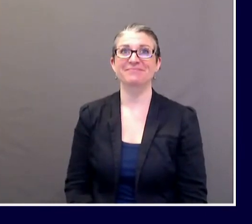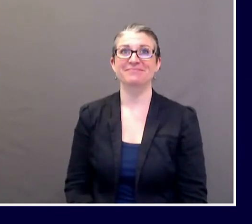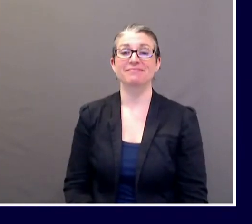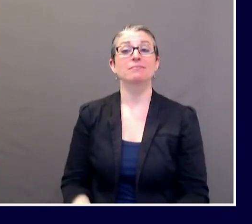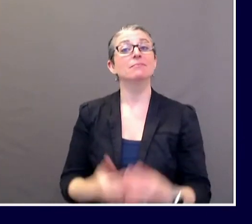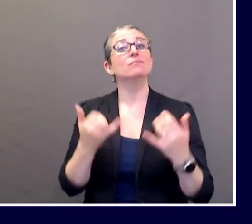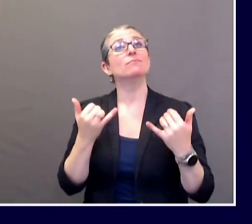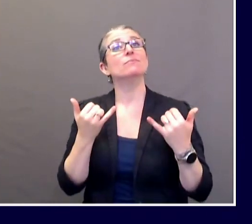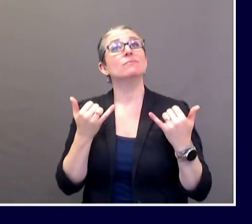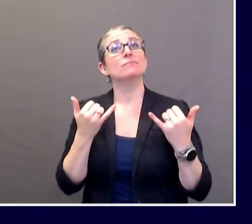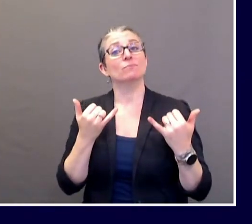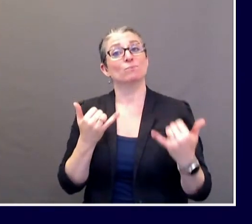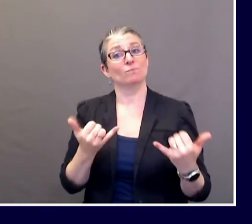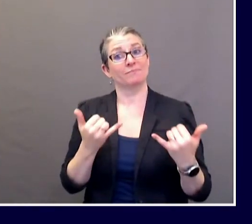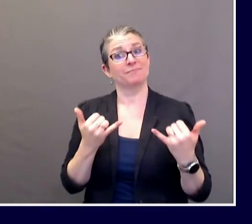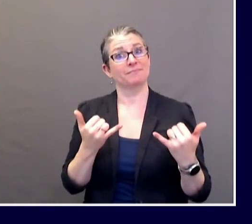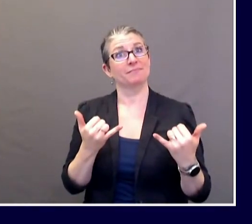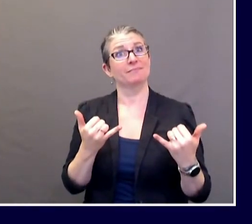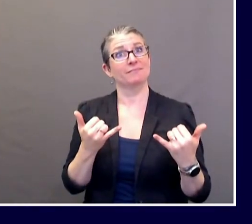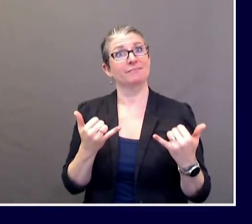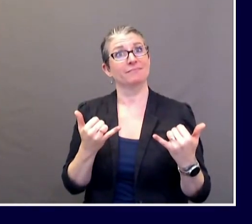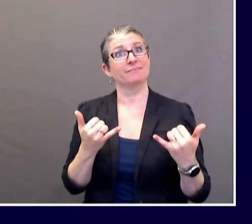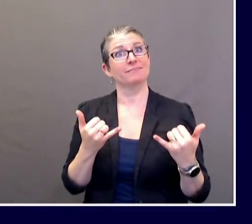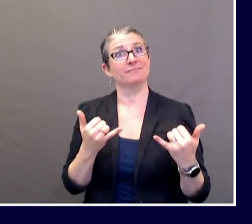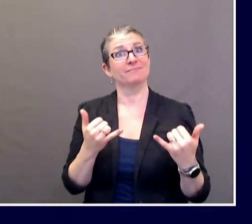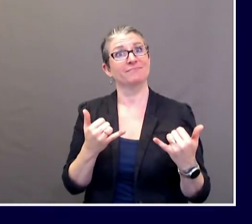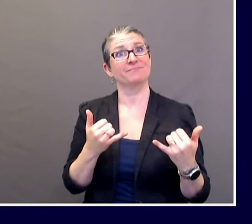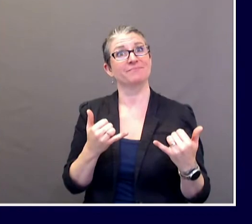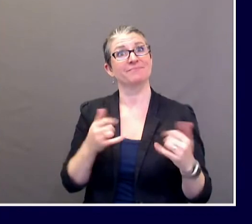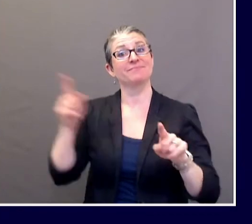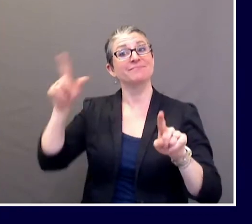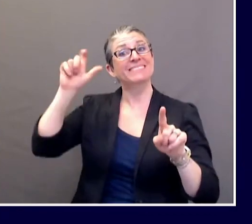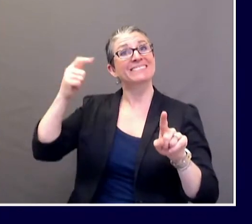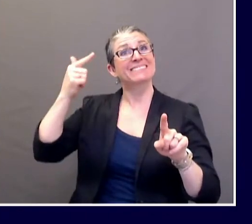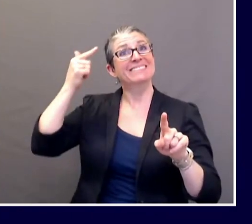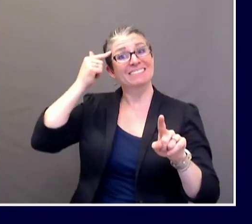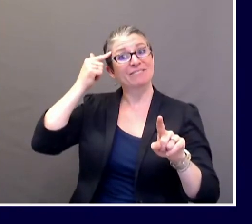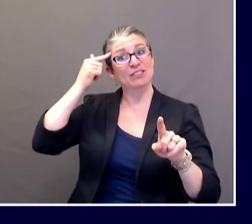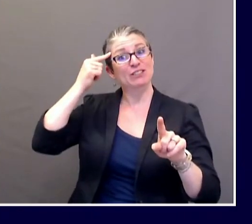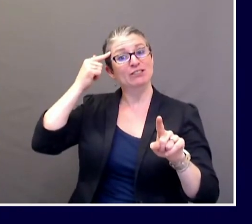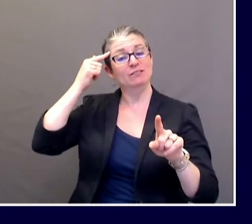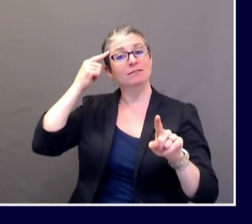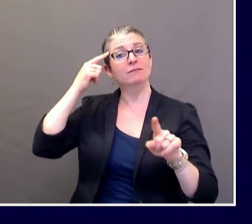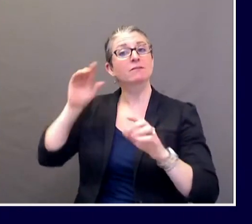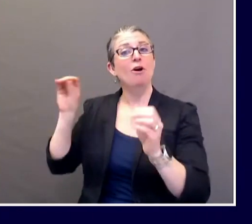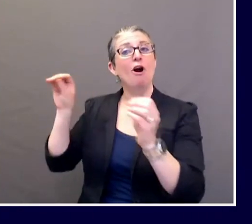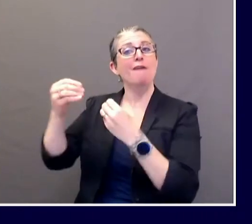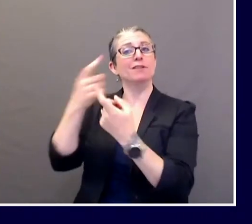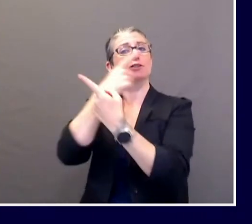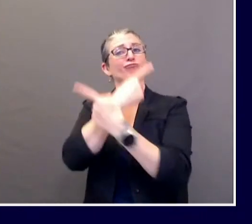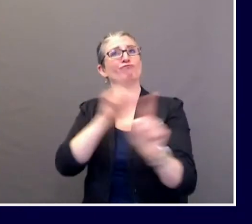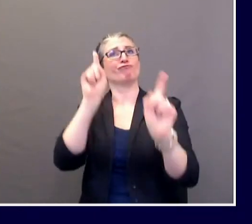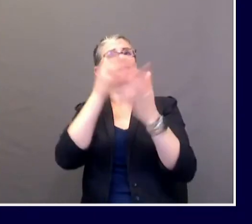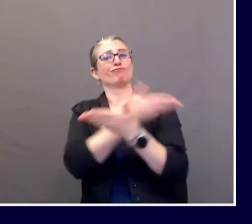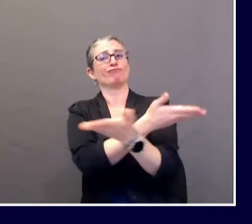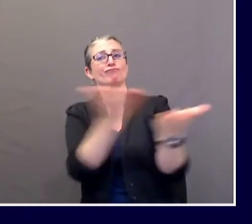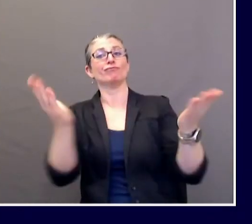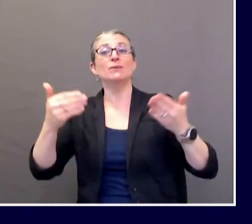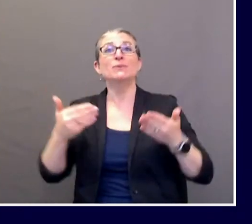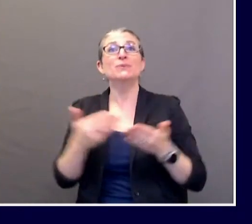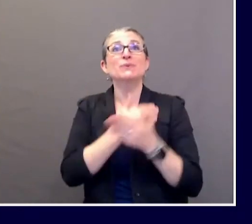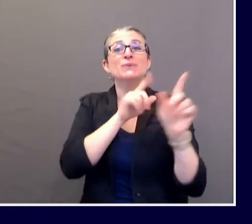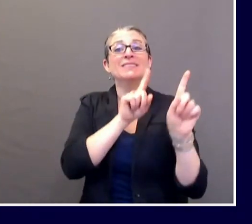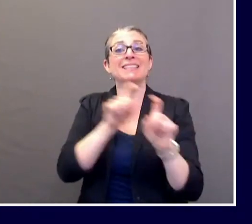Ginkgo Bioworks to offer a new COVID-19 testing option to Maine schools. Starting in May, the